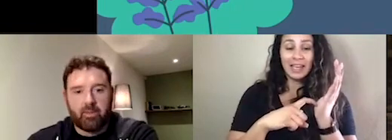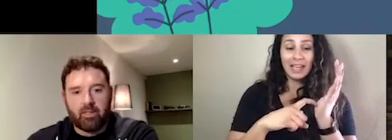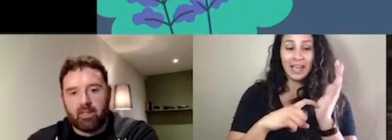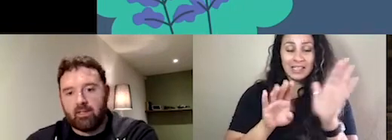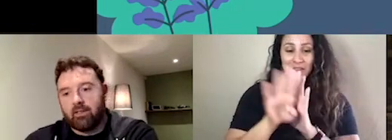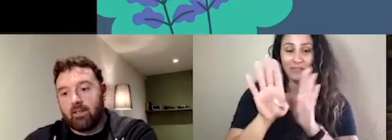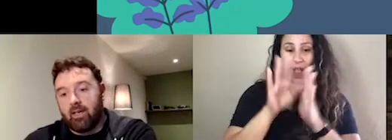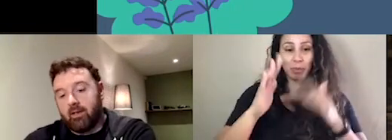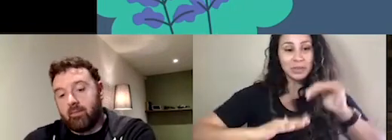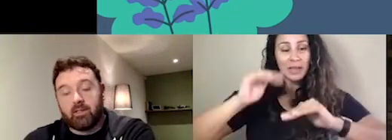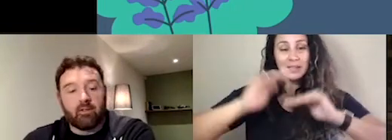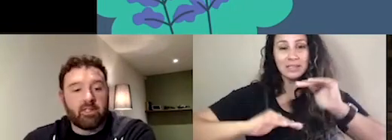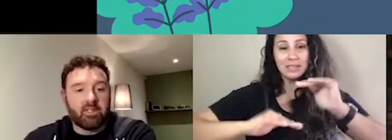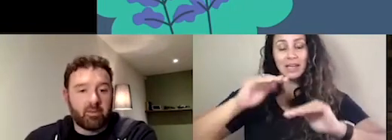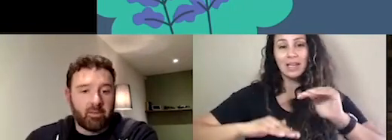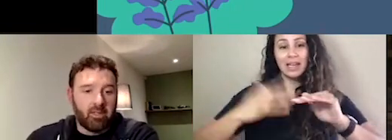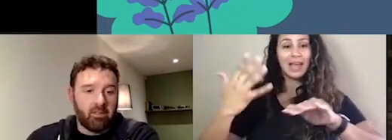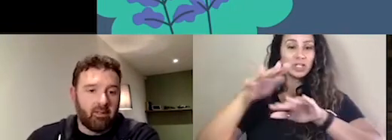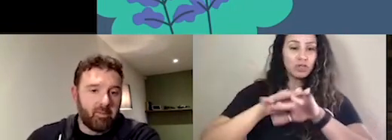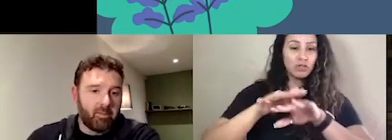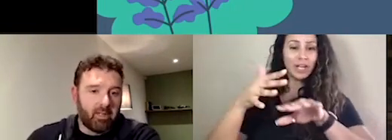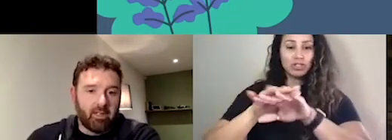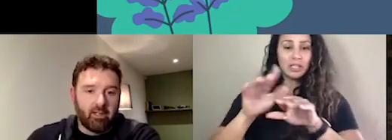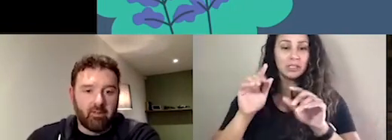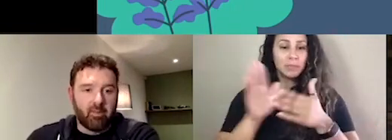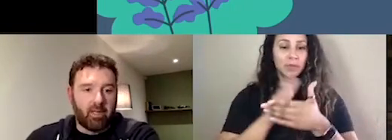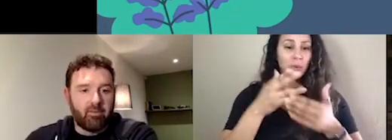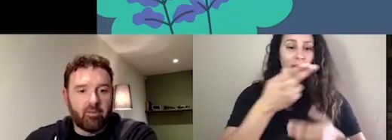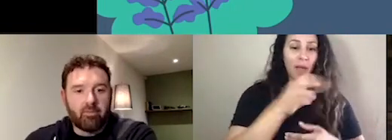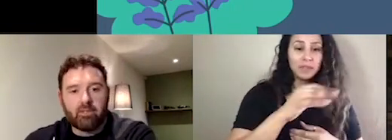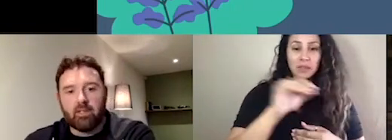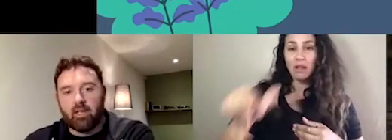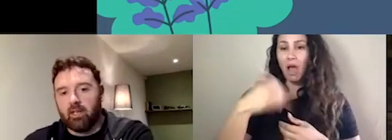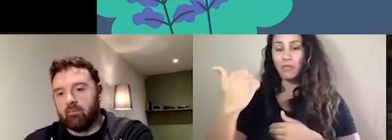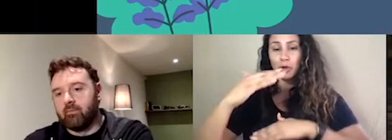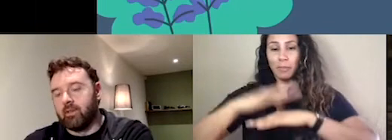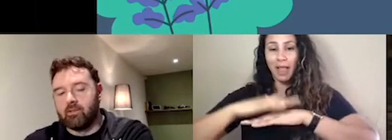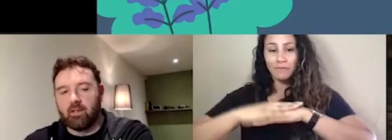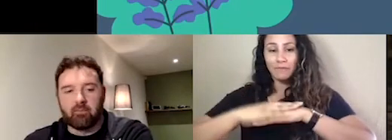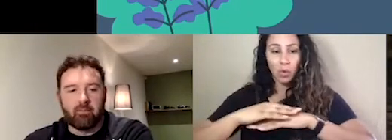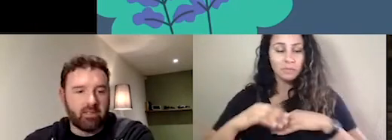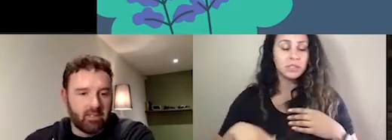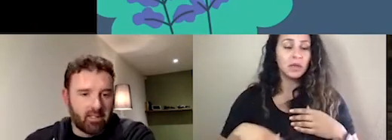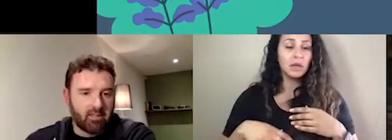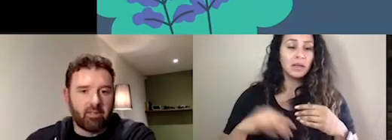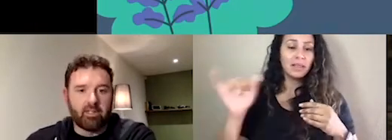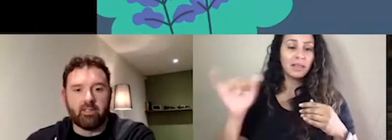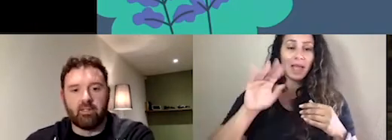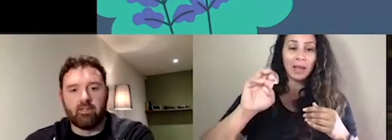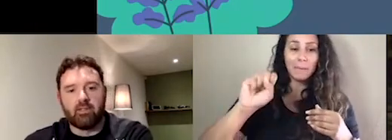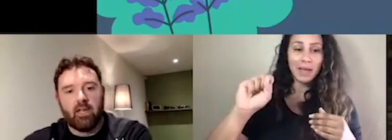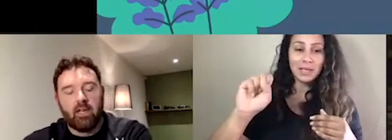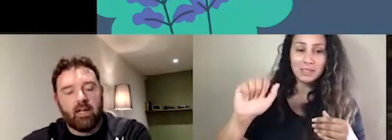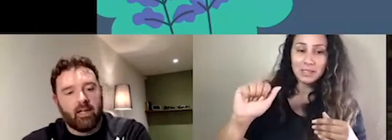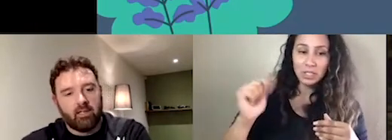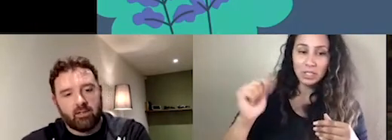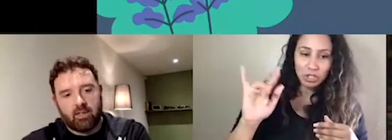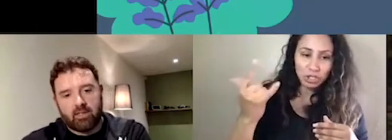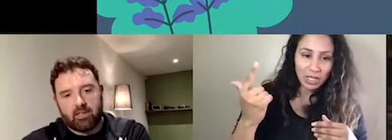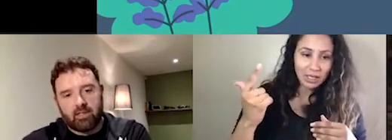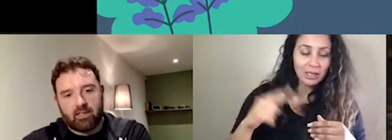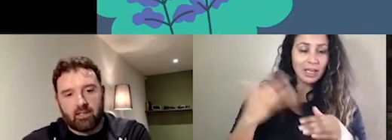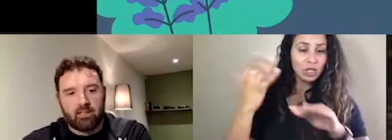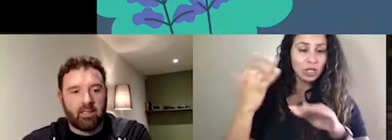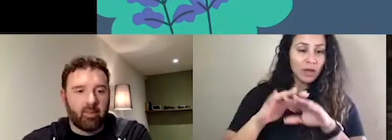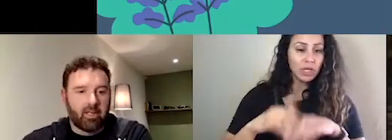developers building integrations between HubSpot and other platforms. You know, so like messaging integrations,